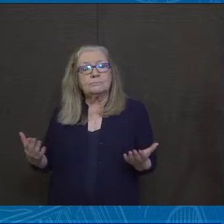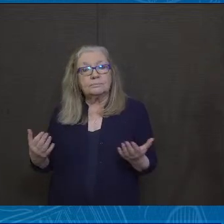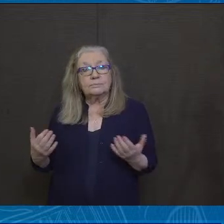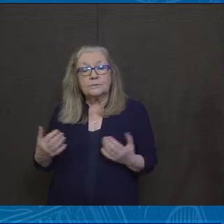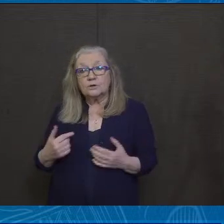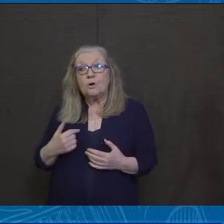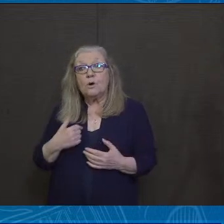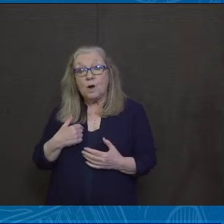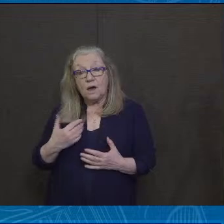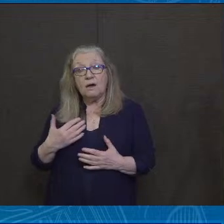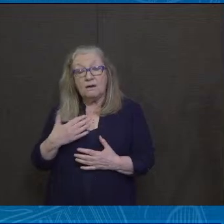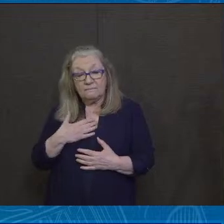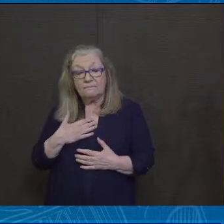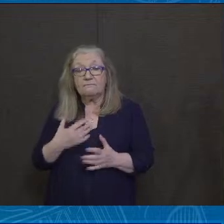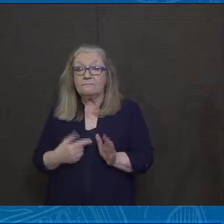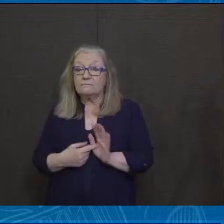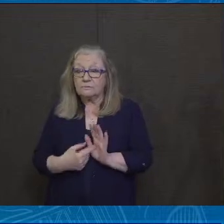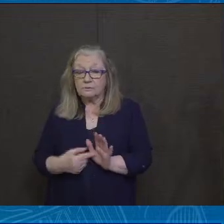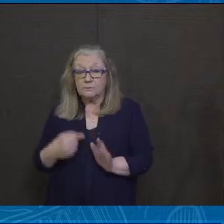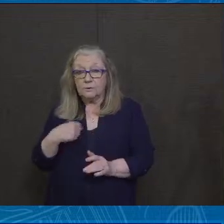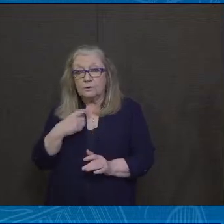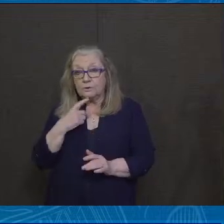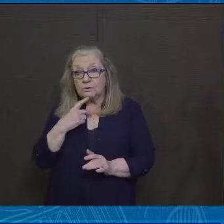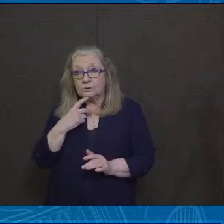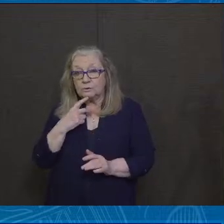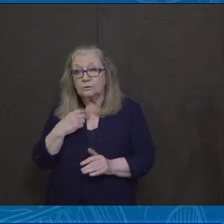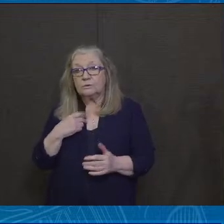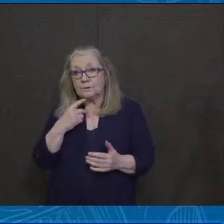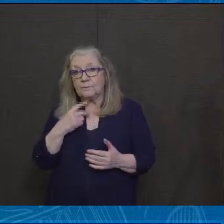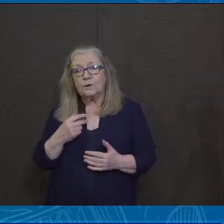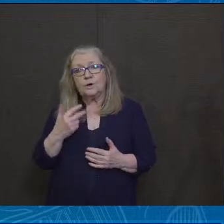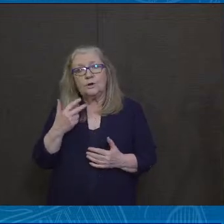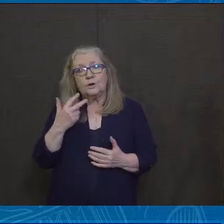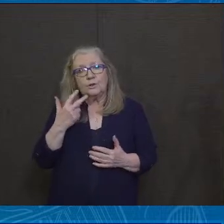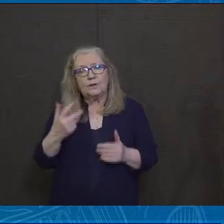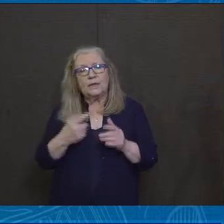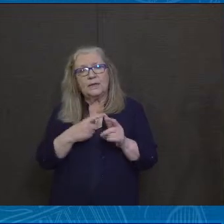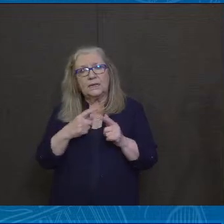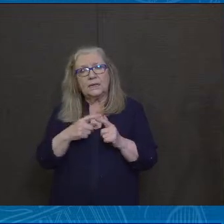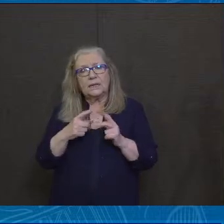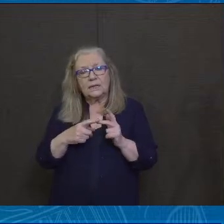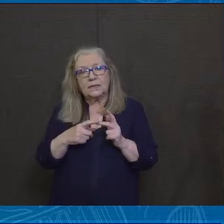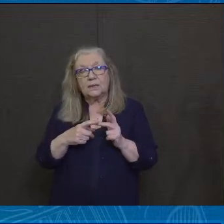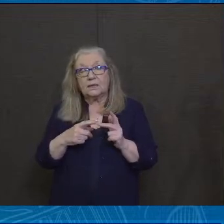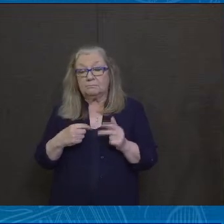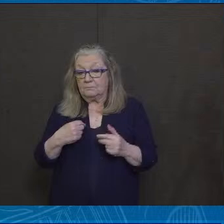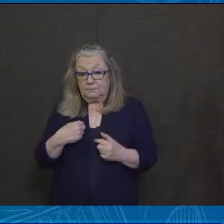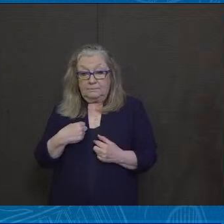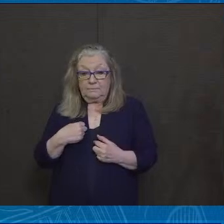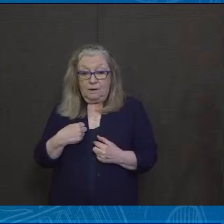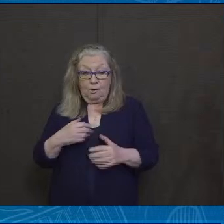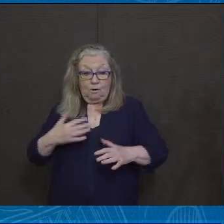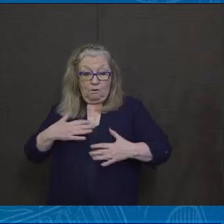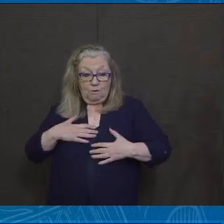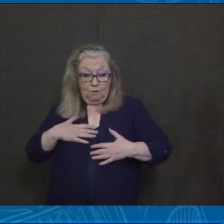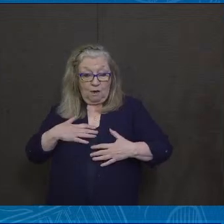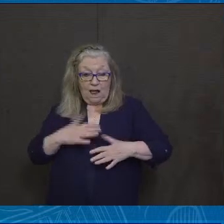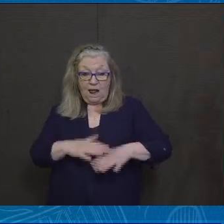an example on the 3 gardens. As a female, we don't own land.